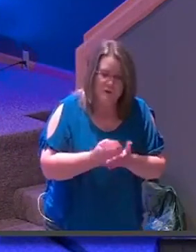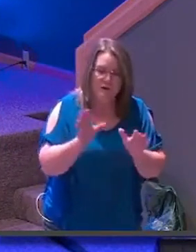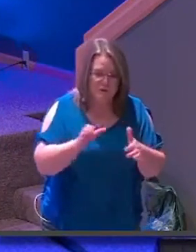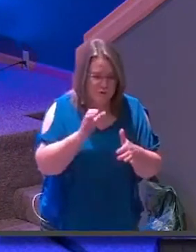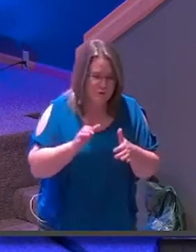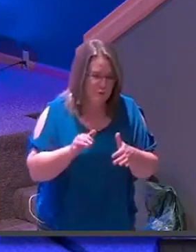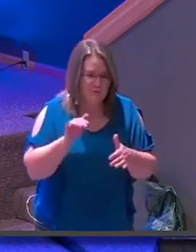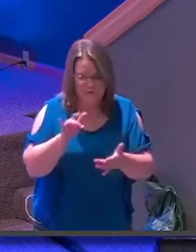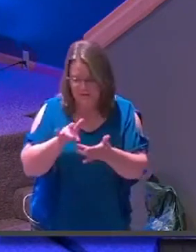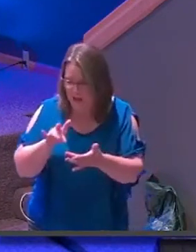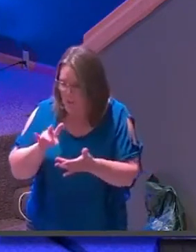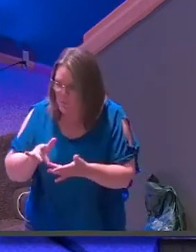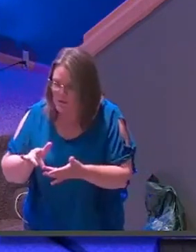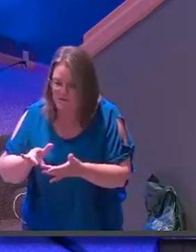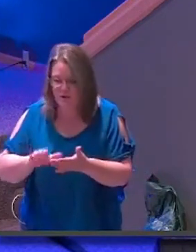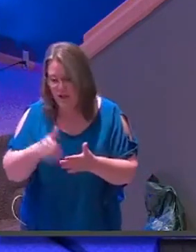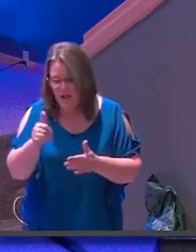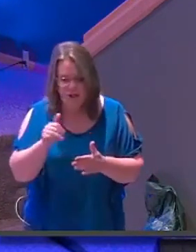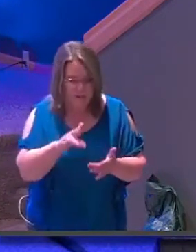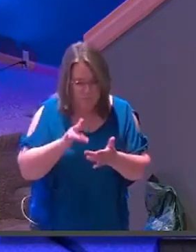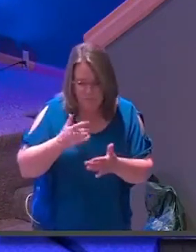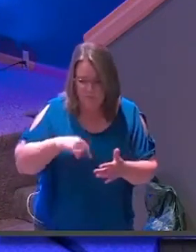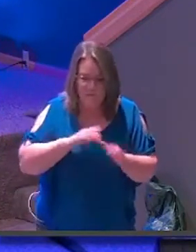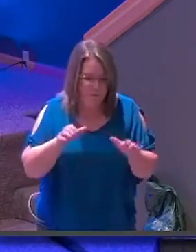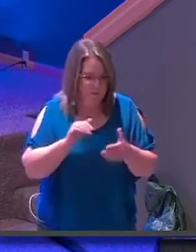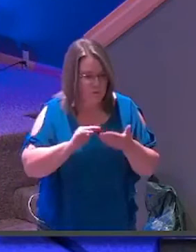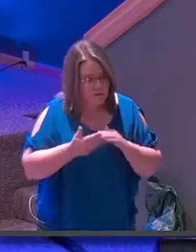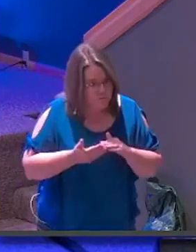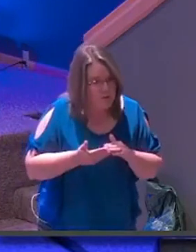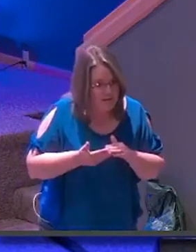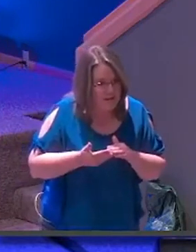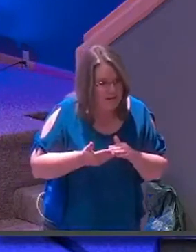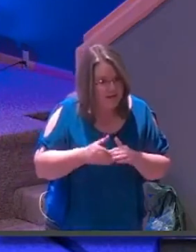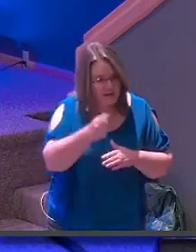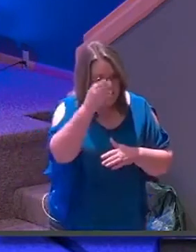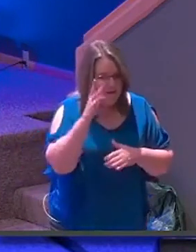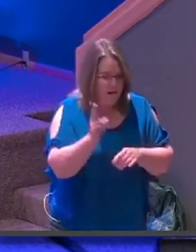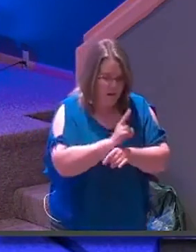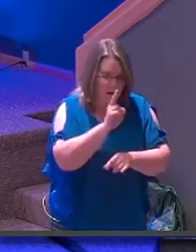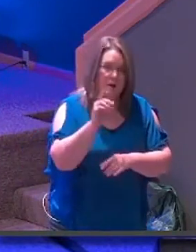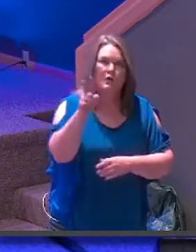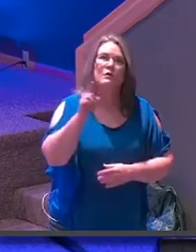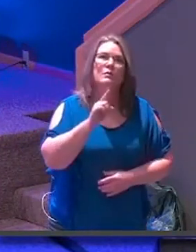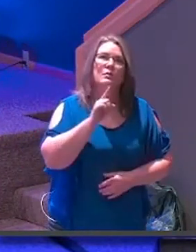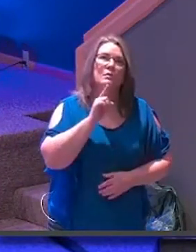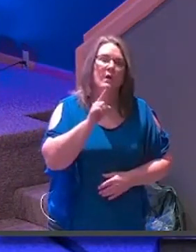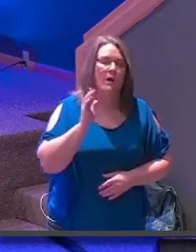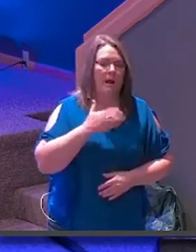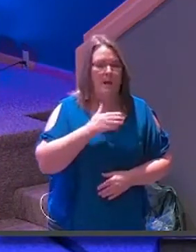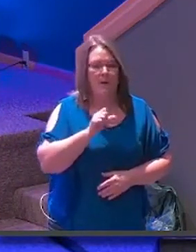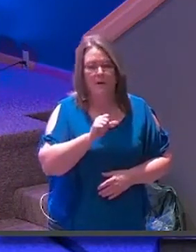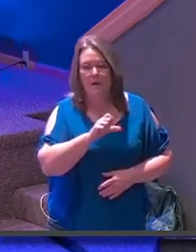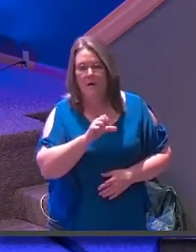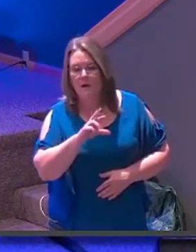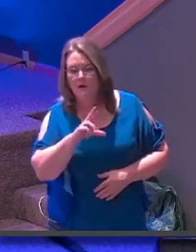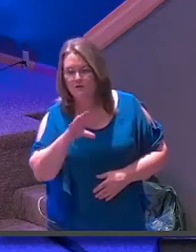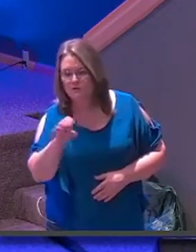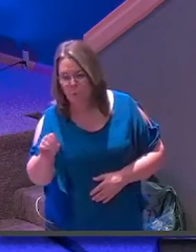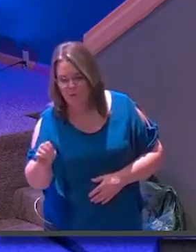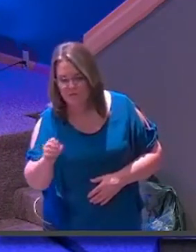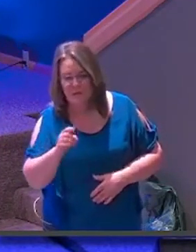outreach and to do the other outreaches that we do in this community. God, you are our source. And so, Lord,